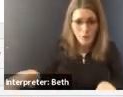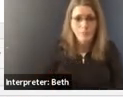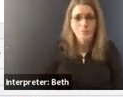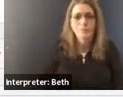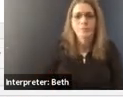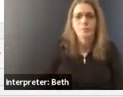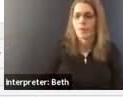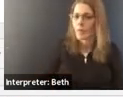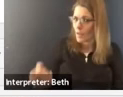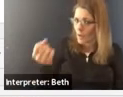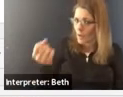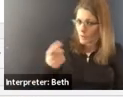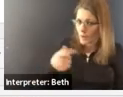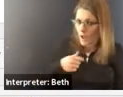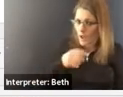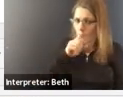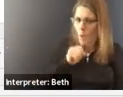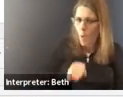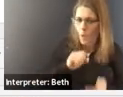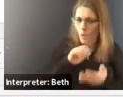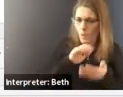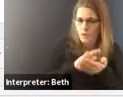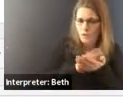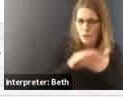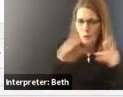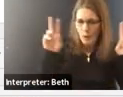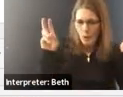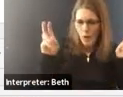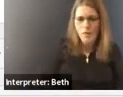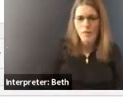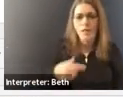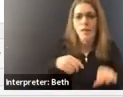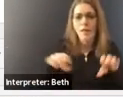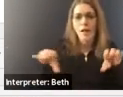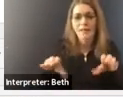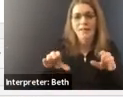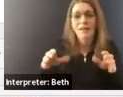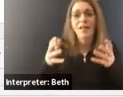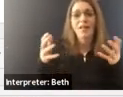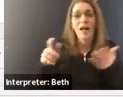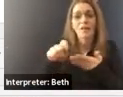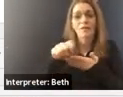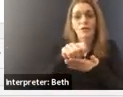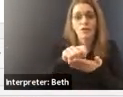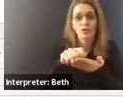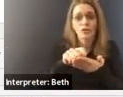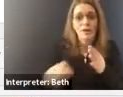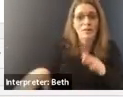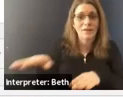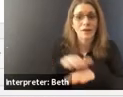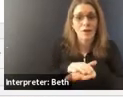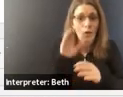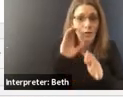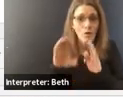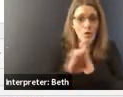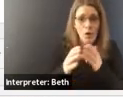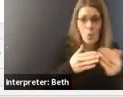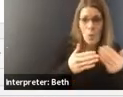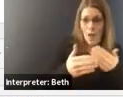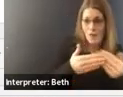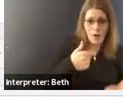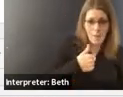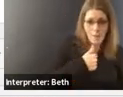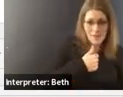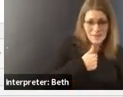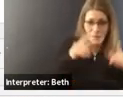school. I did a lot of tracing over photography. So whether I took the picture, whether